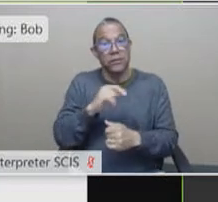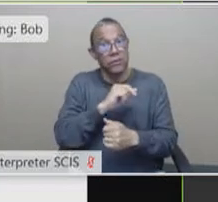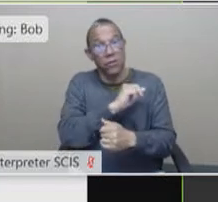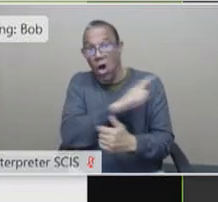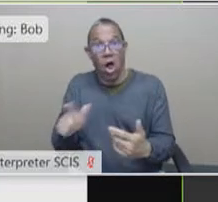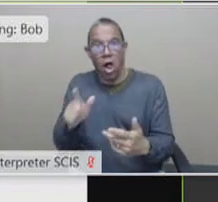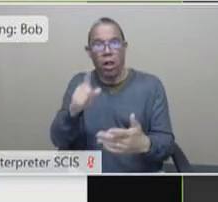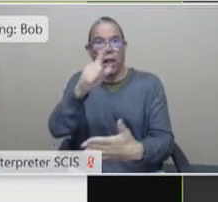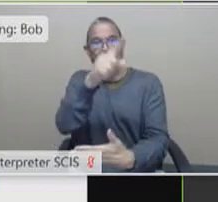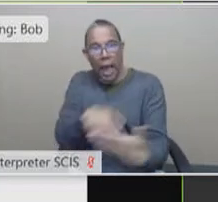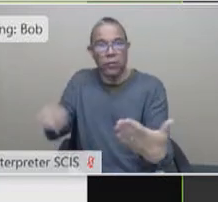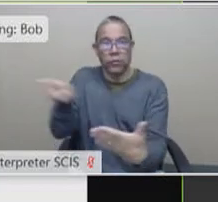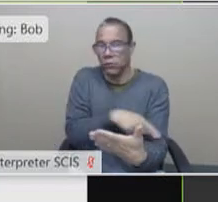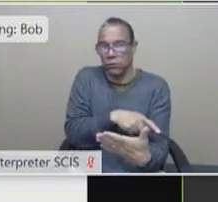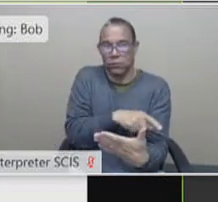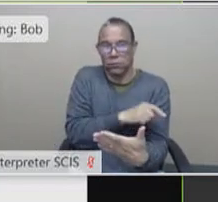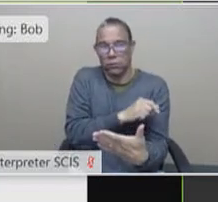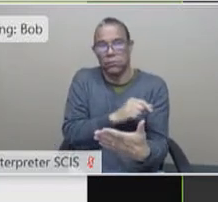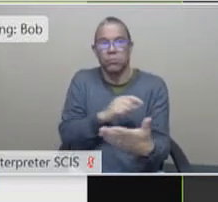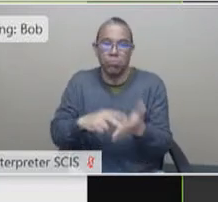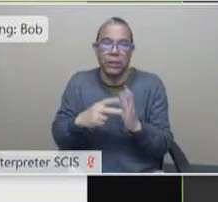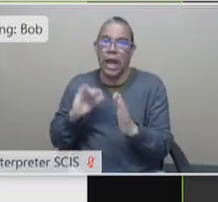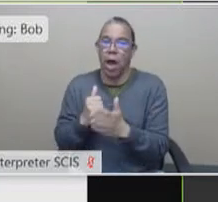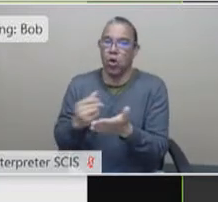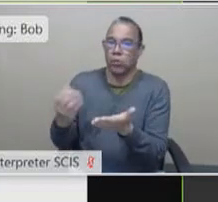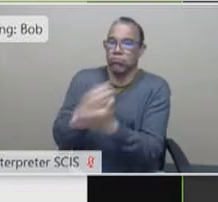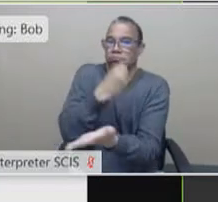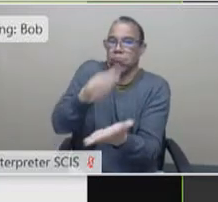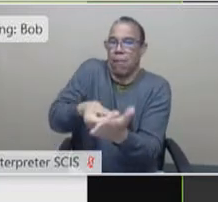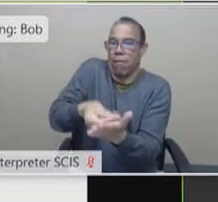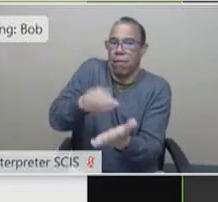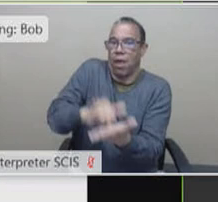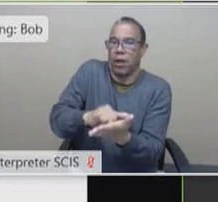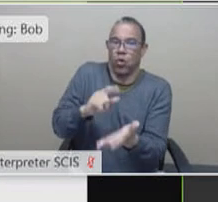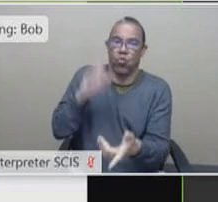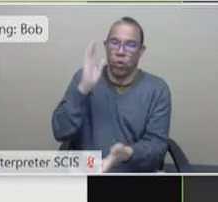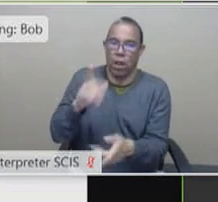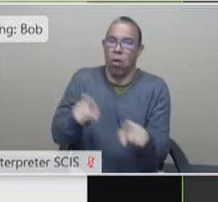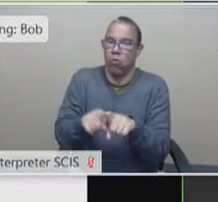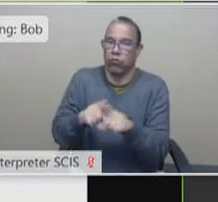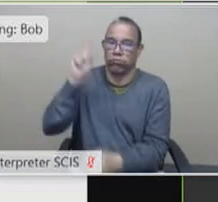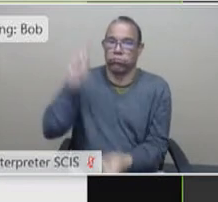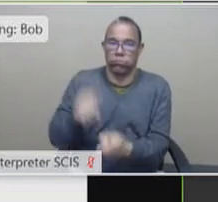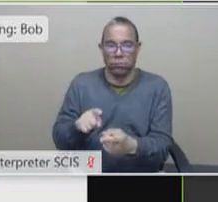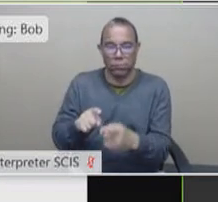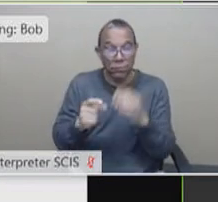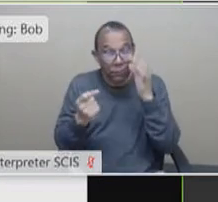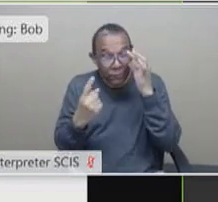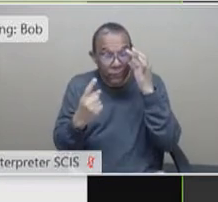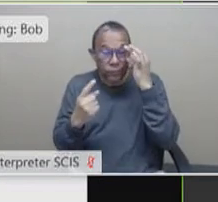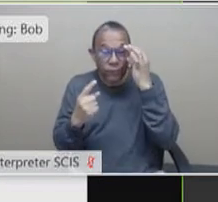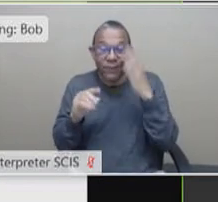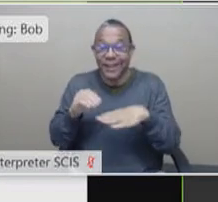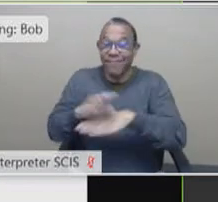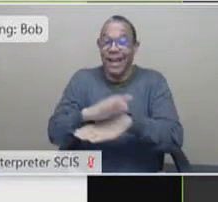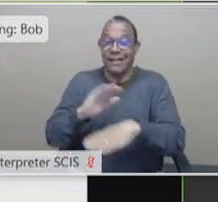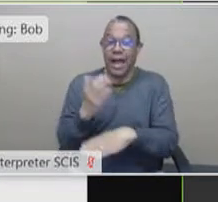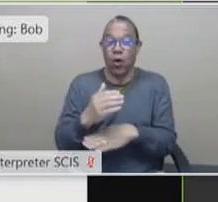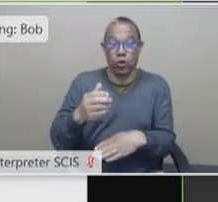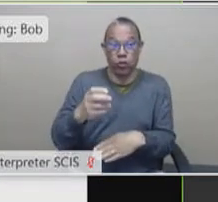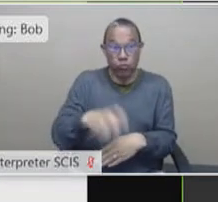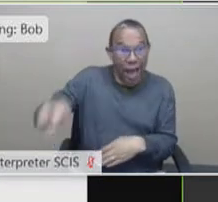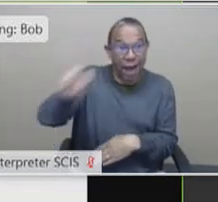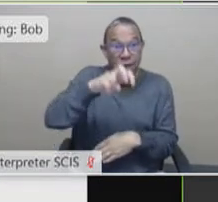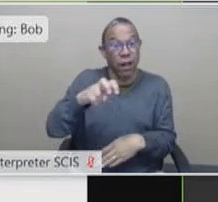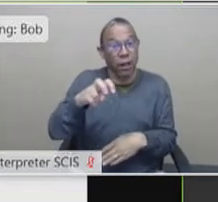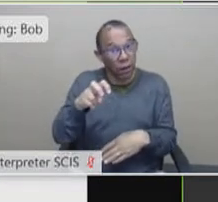way down through the end of fiscal 2020. I should say that not only does this affect our travel and tourism